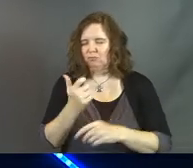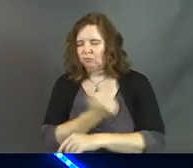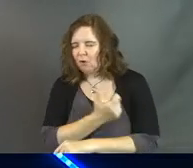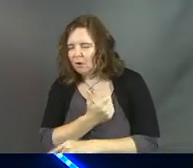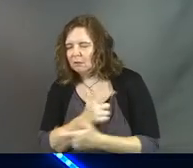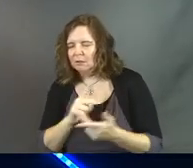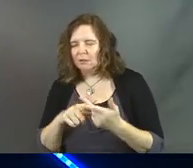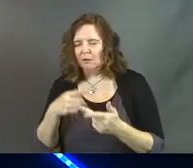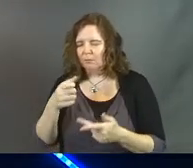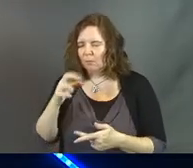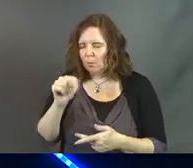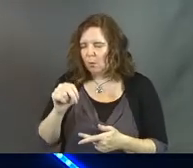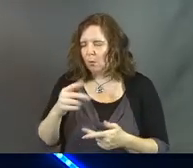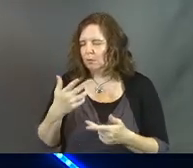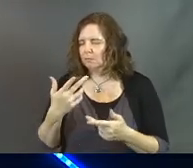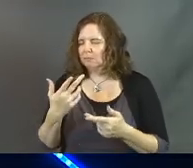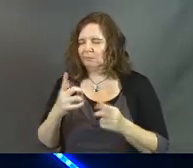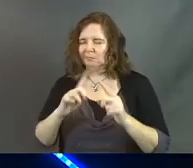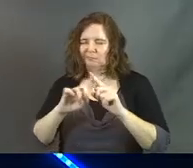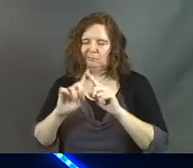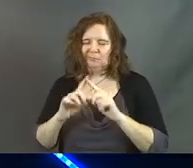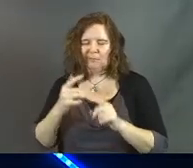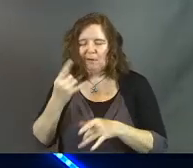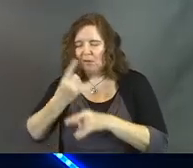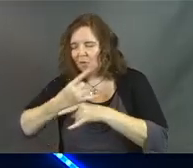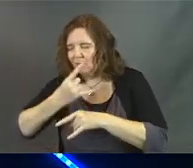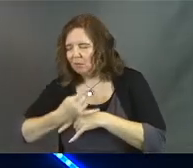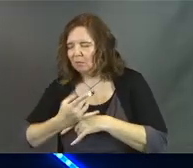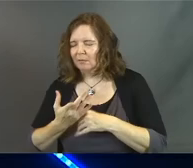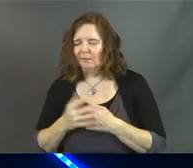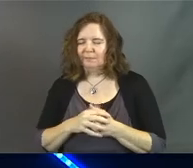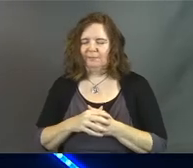drugs, pornography, alcohol.